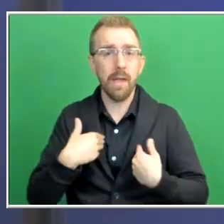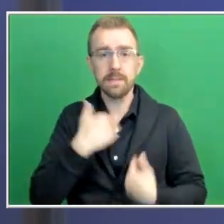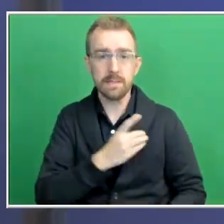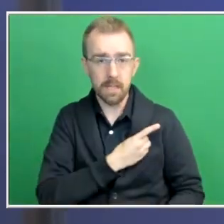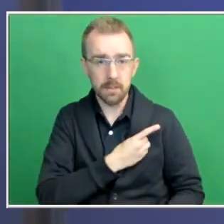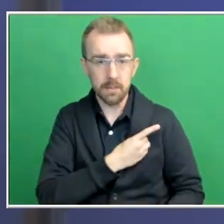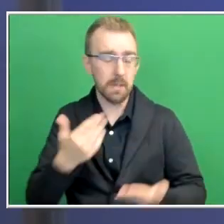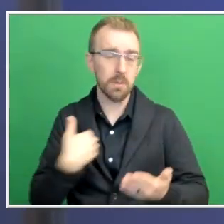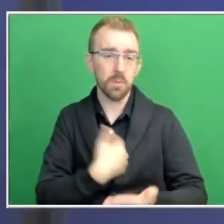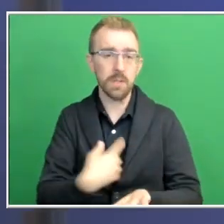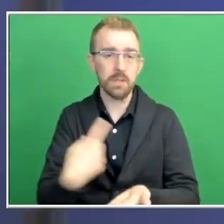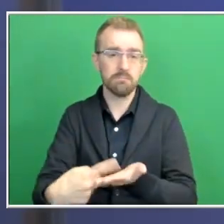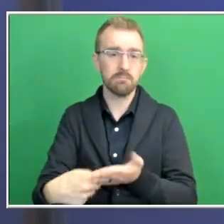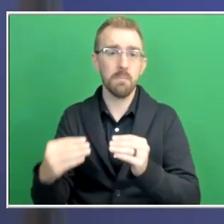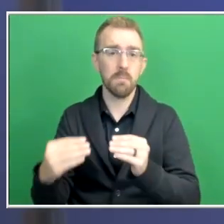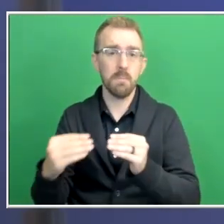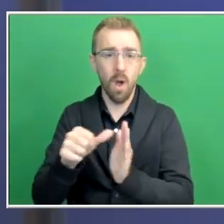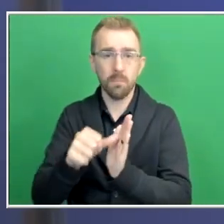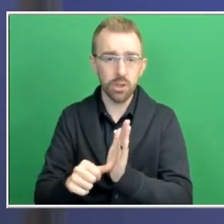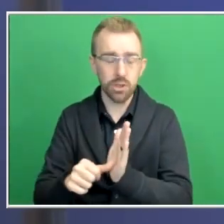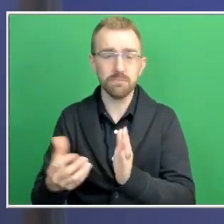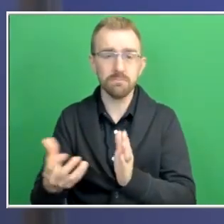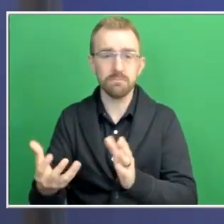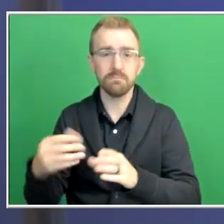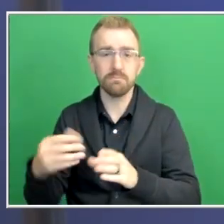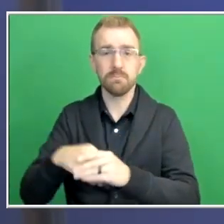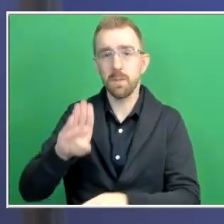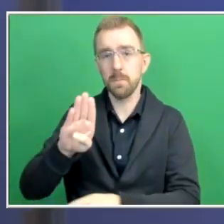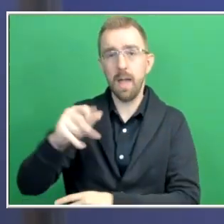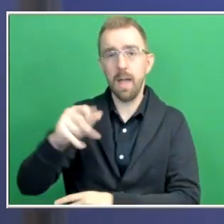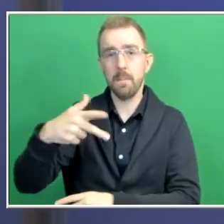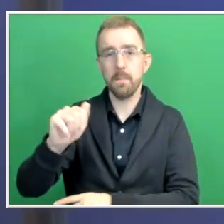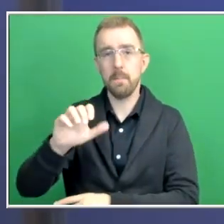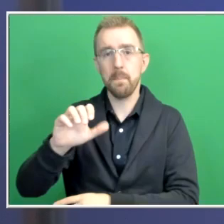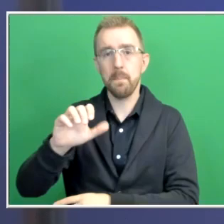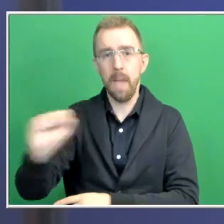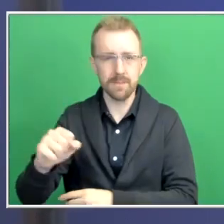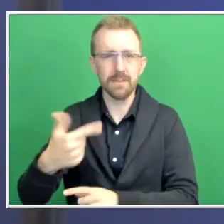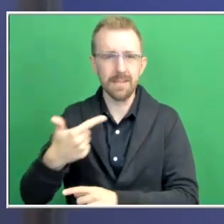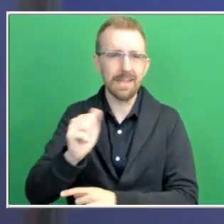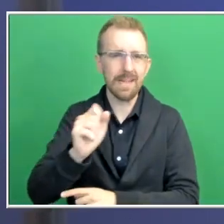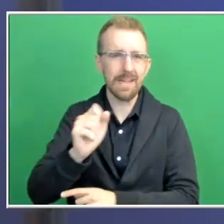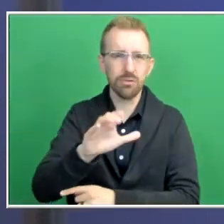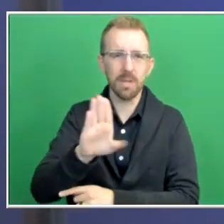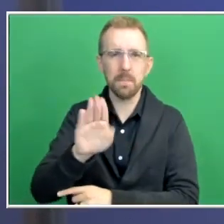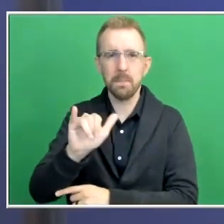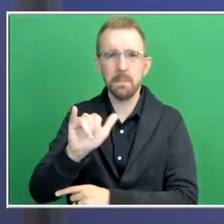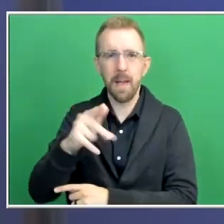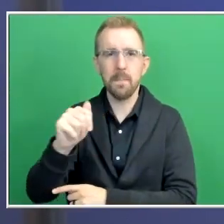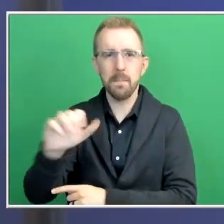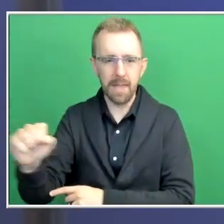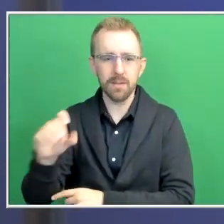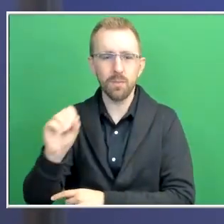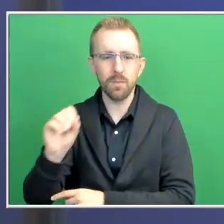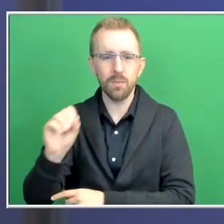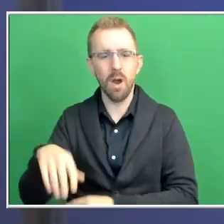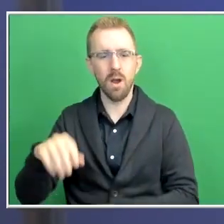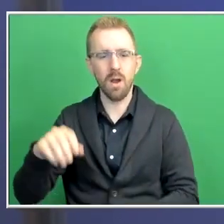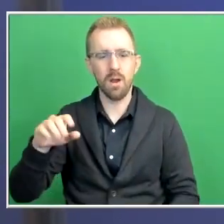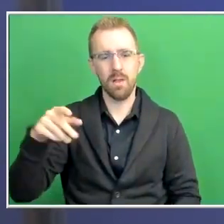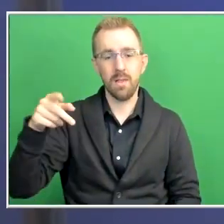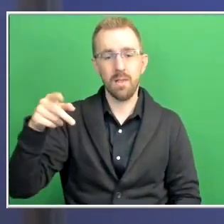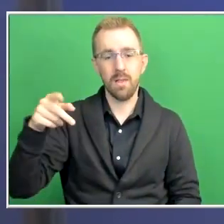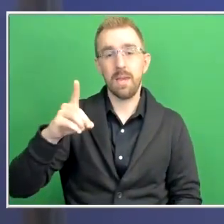them more operations that involve a bypass, such as the Roux-en-Y gastric bypass or the biliopancreatic diversion with duodenal switch. Those are all a lot of big